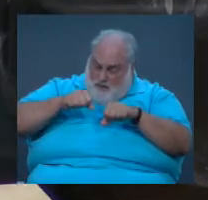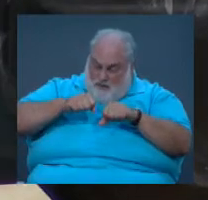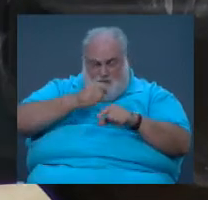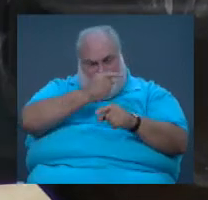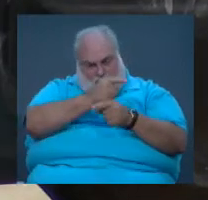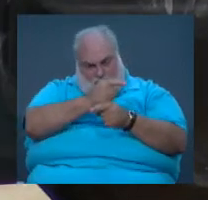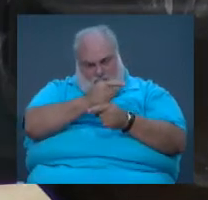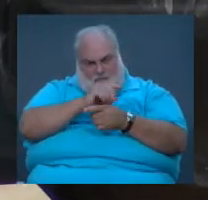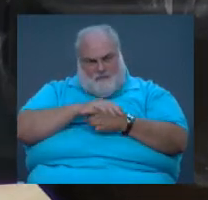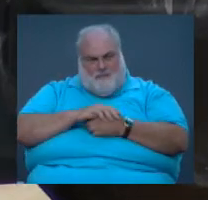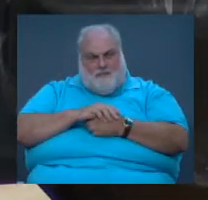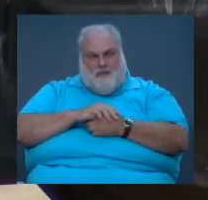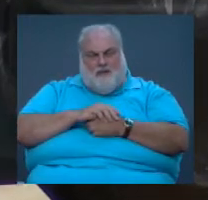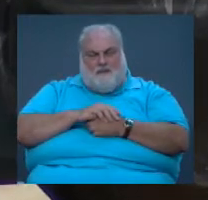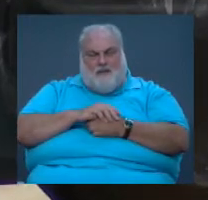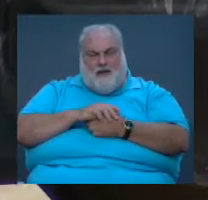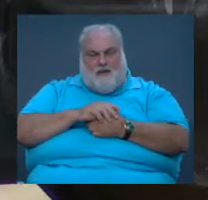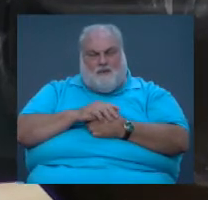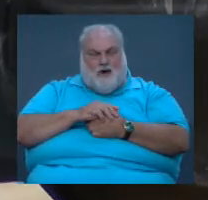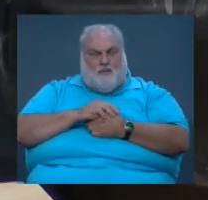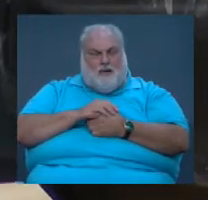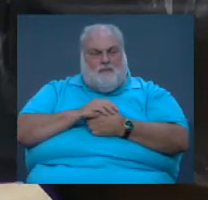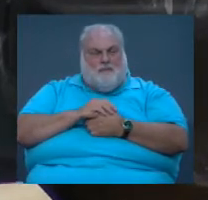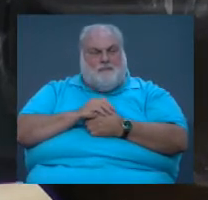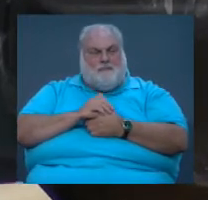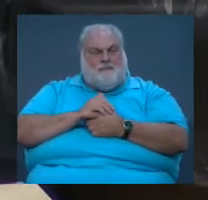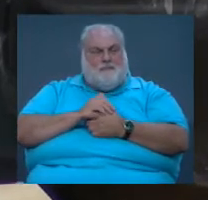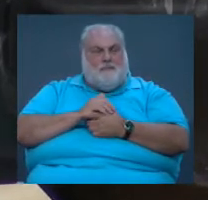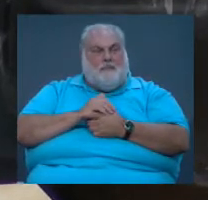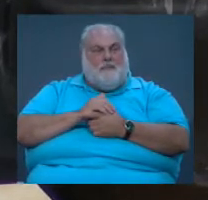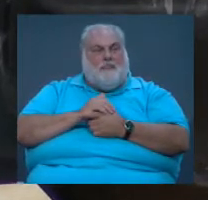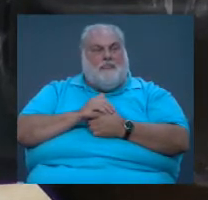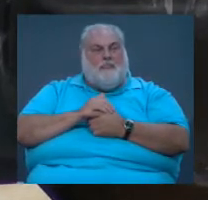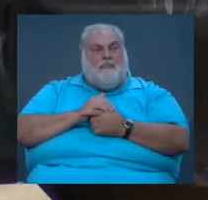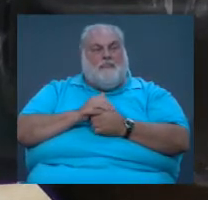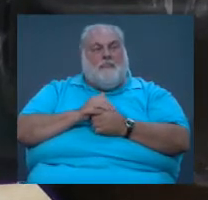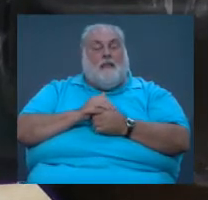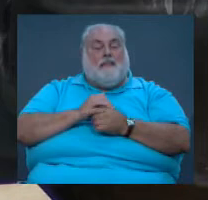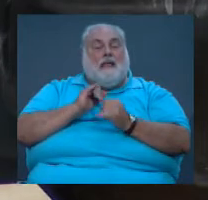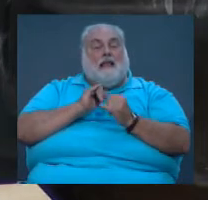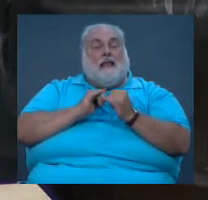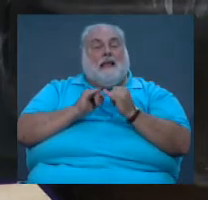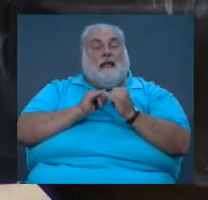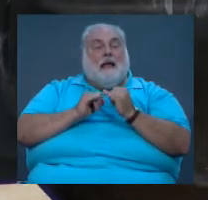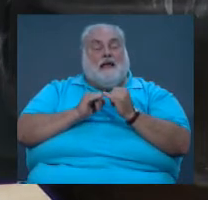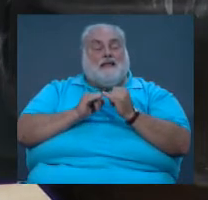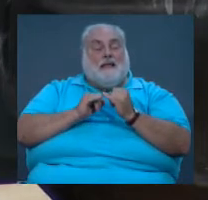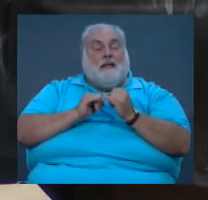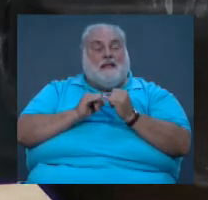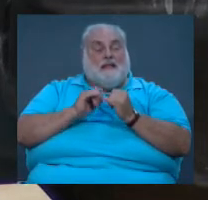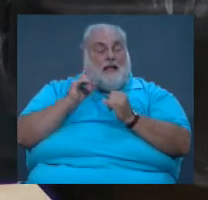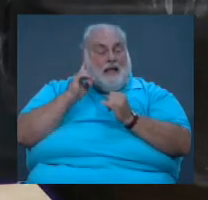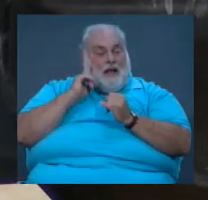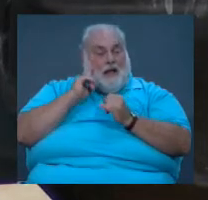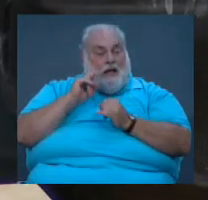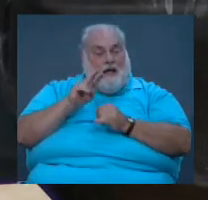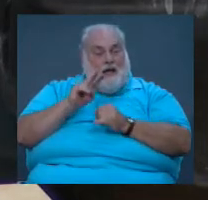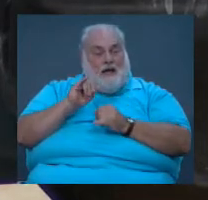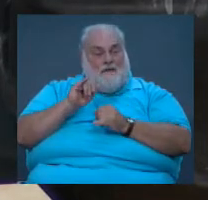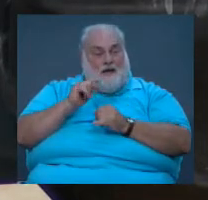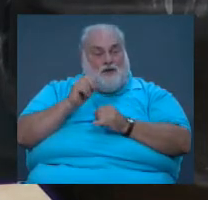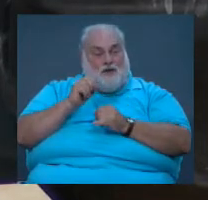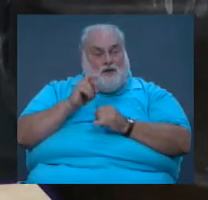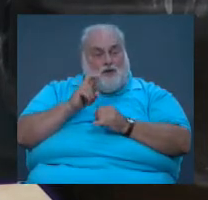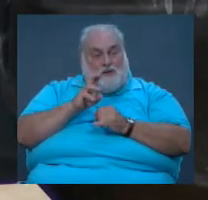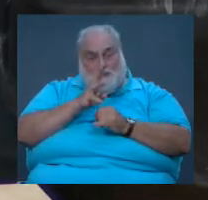The last thing I want to ask you, I think we all had an opportunity to hear Victor speak tonight. And Mr. Moore,